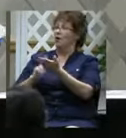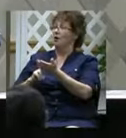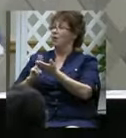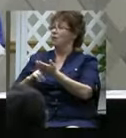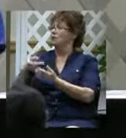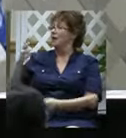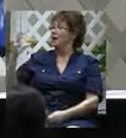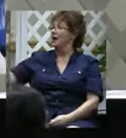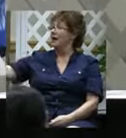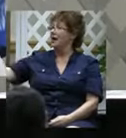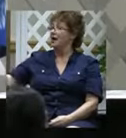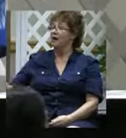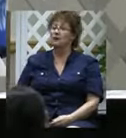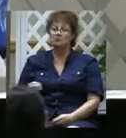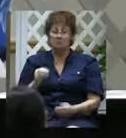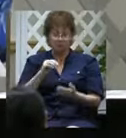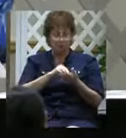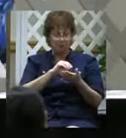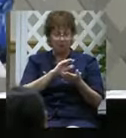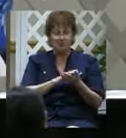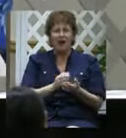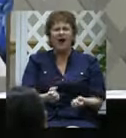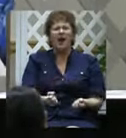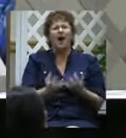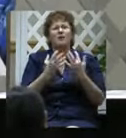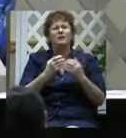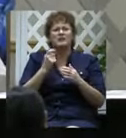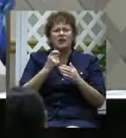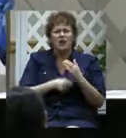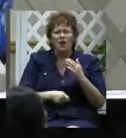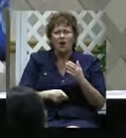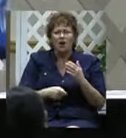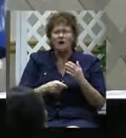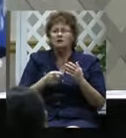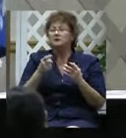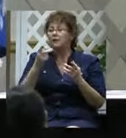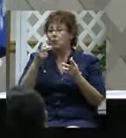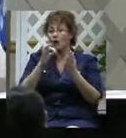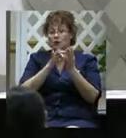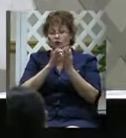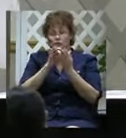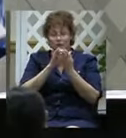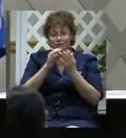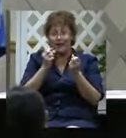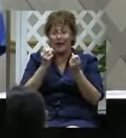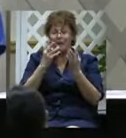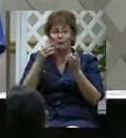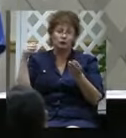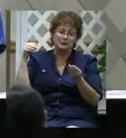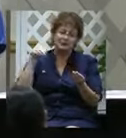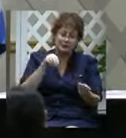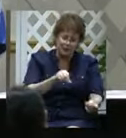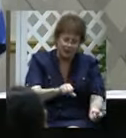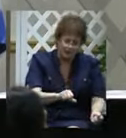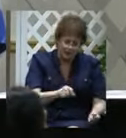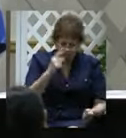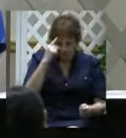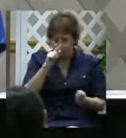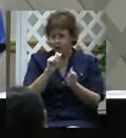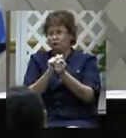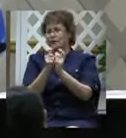add a field about cost, just to get a sense, if you want to start keeping track of how much you're spending in translation, this is an easy way to do it as well. Just tack